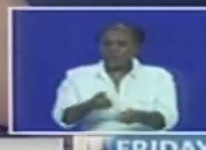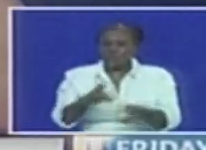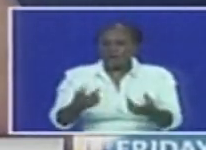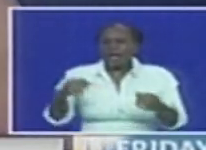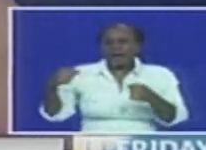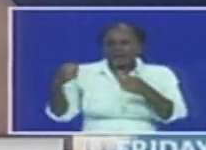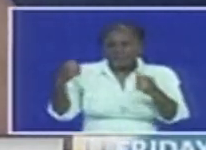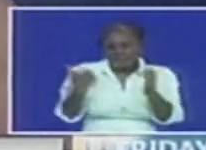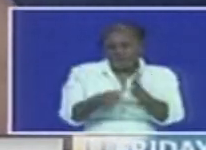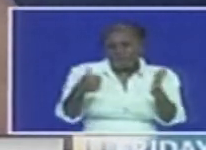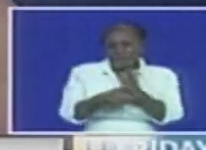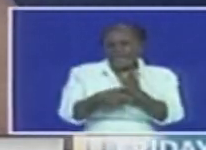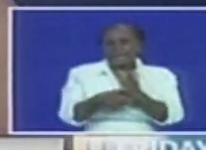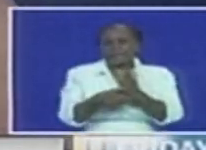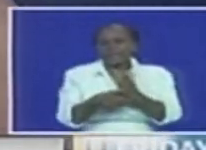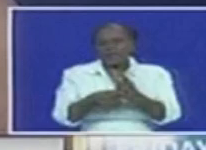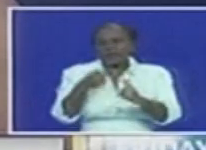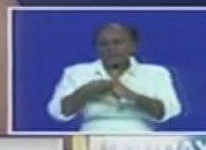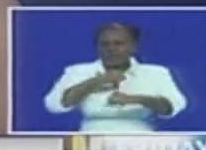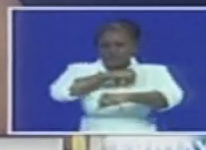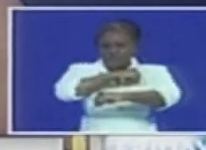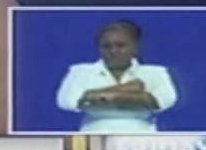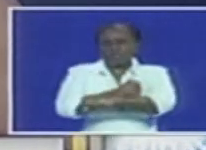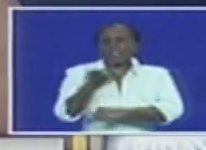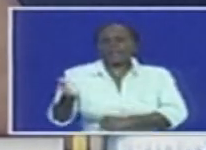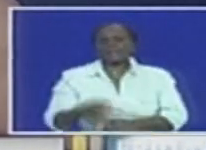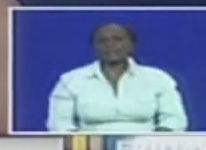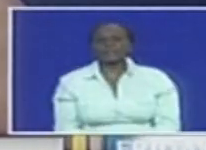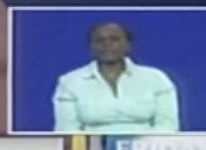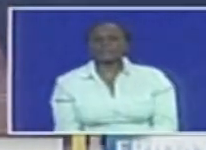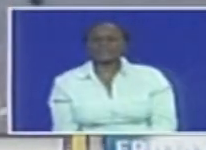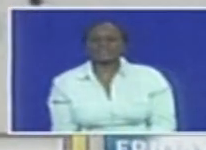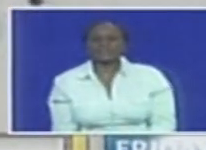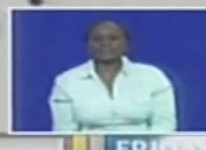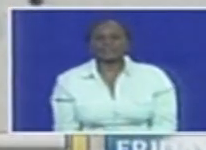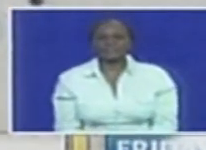of parents of the Chepkurkur Primary School.